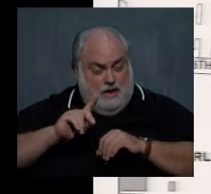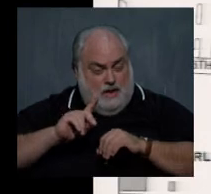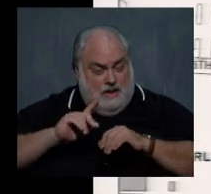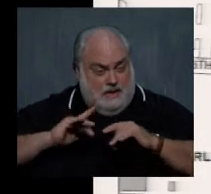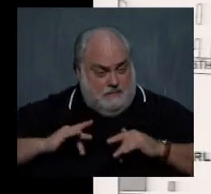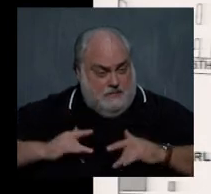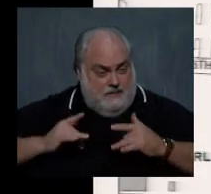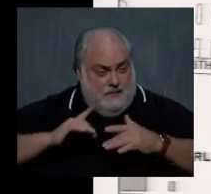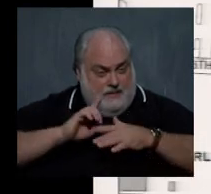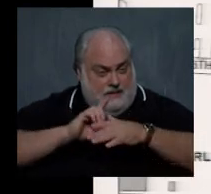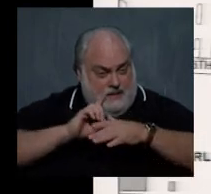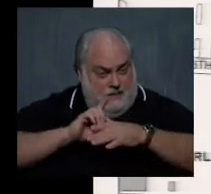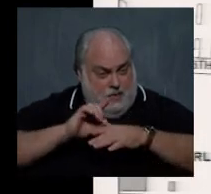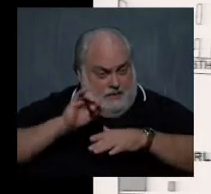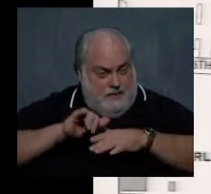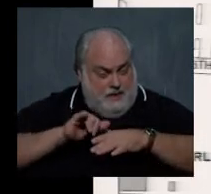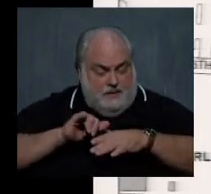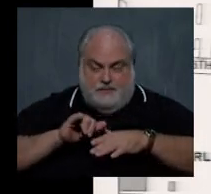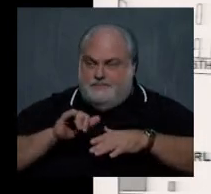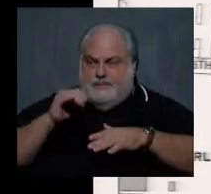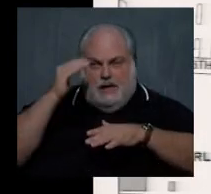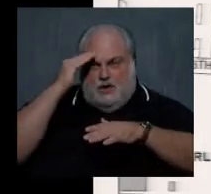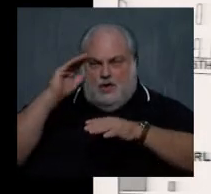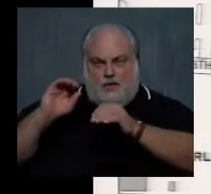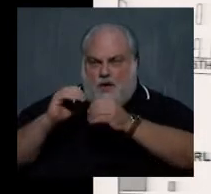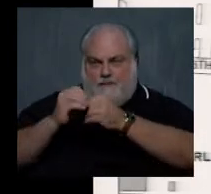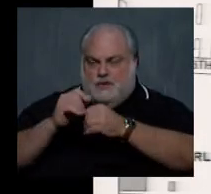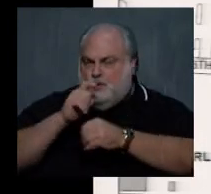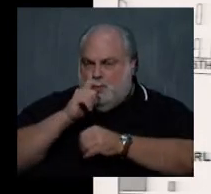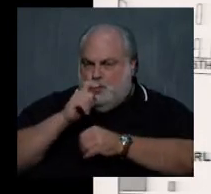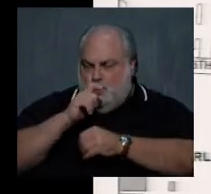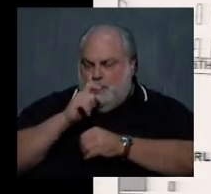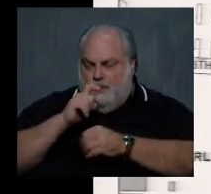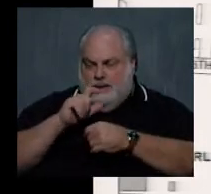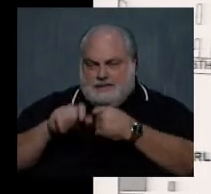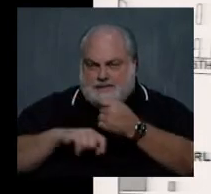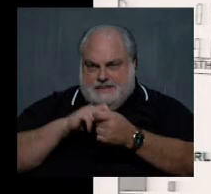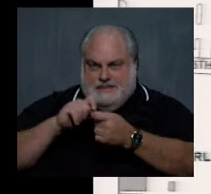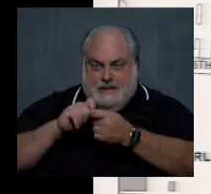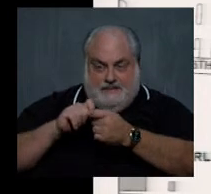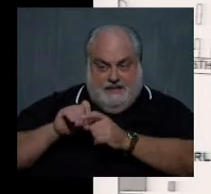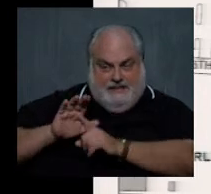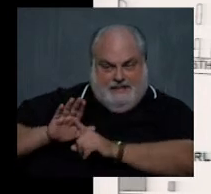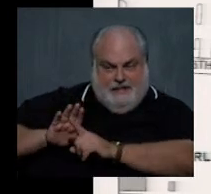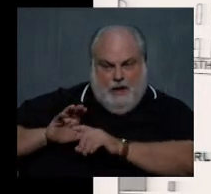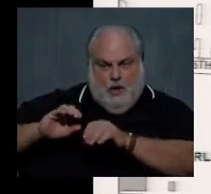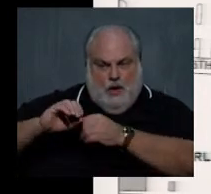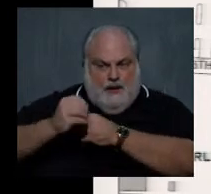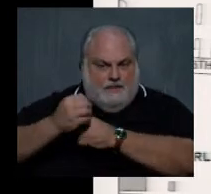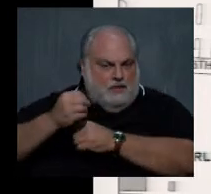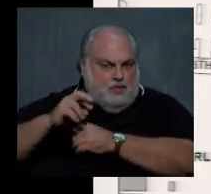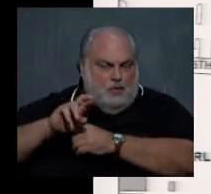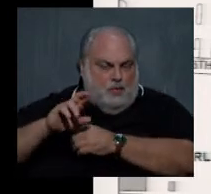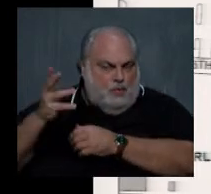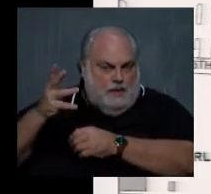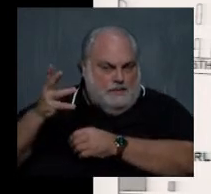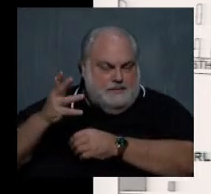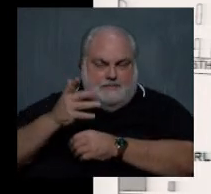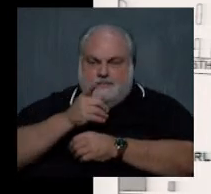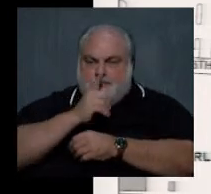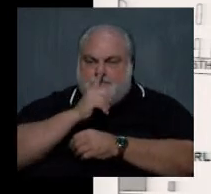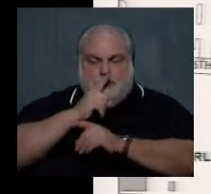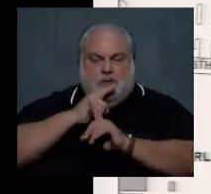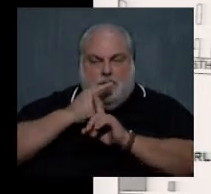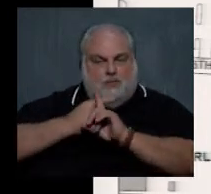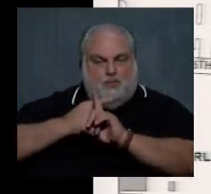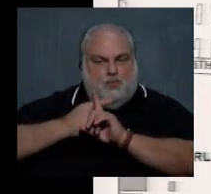the Disabled? That I don't know, Mayor. I'll have to check and find that out, exactly if if they have anybody in that one for it. But they not